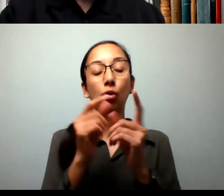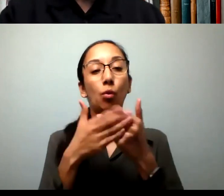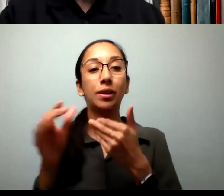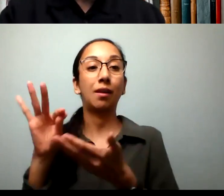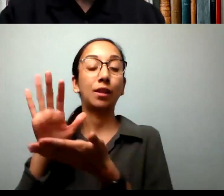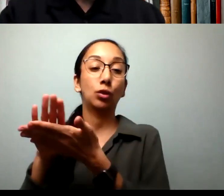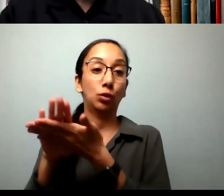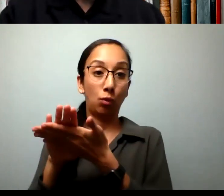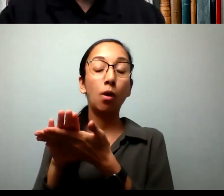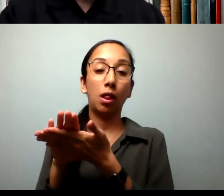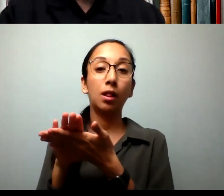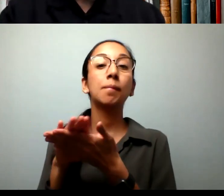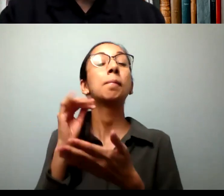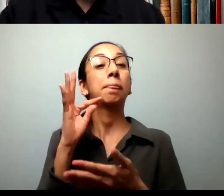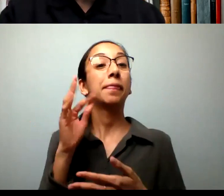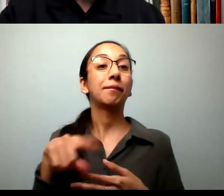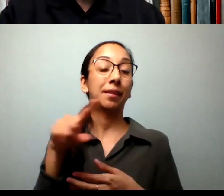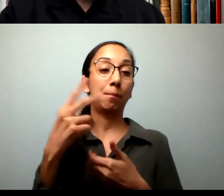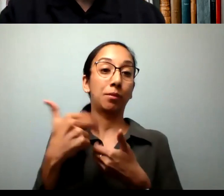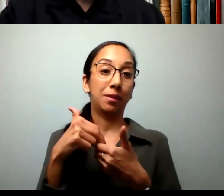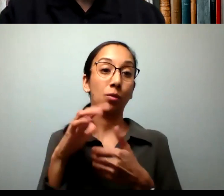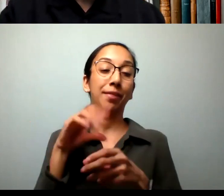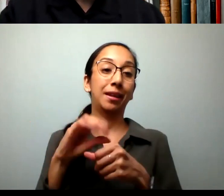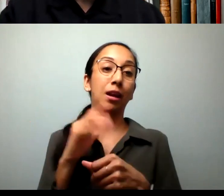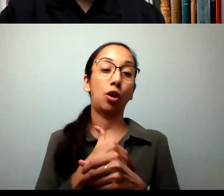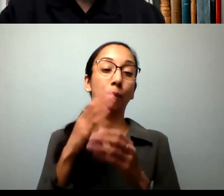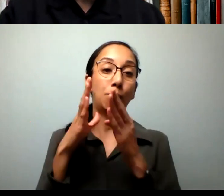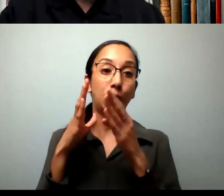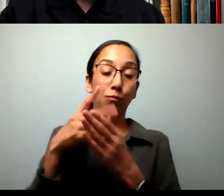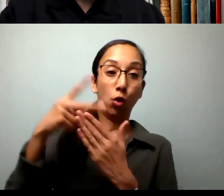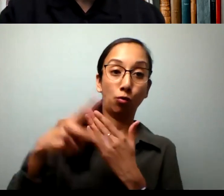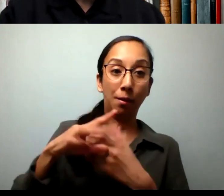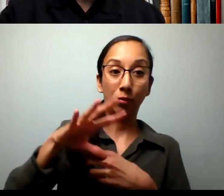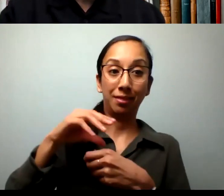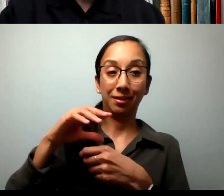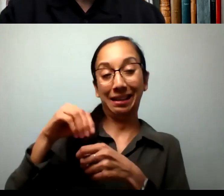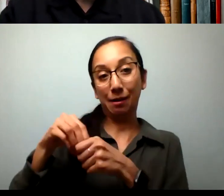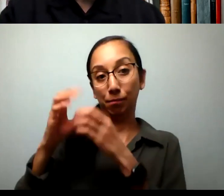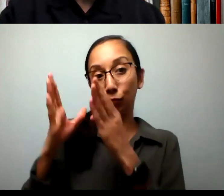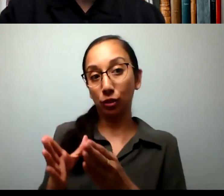students safe, if they're participating in our program in person.